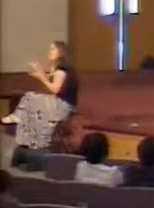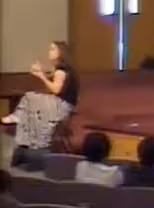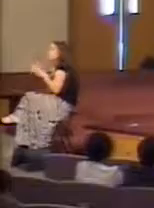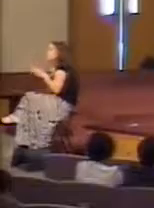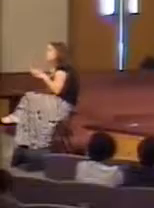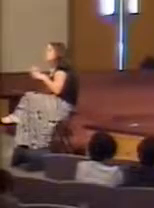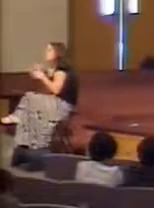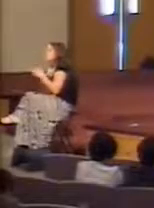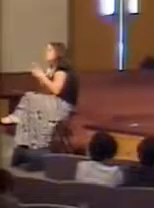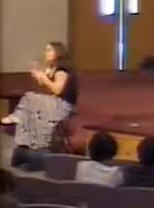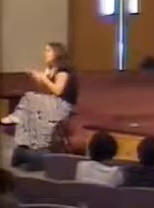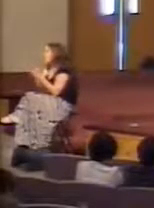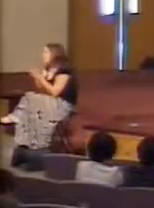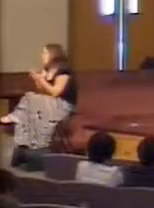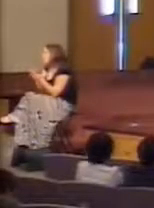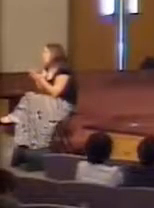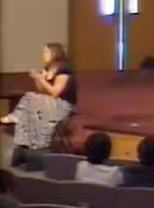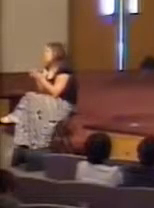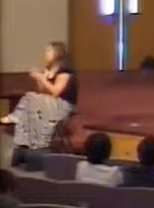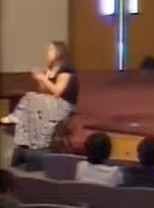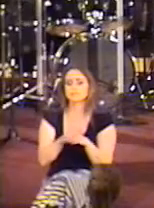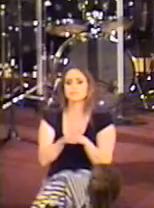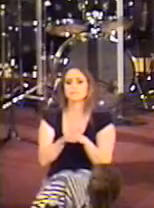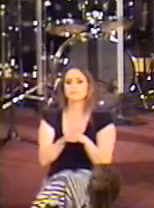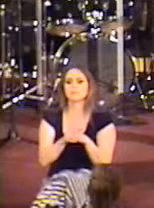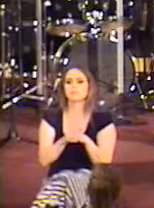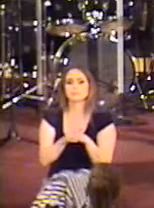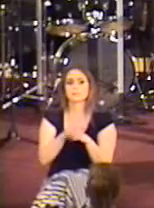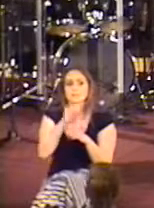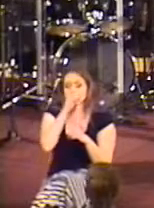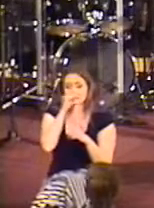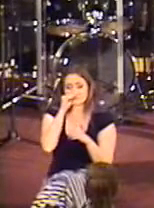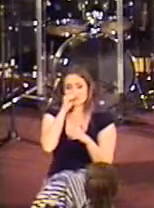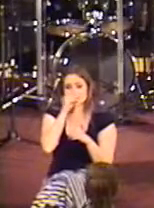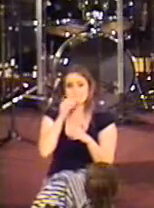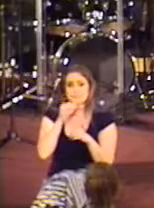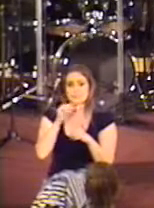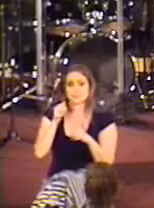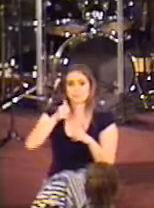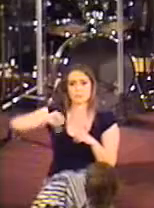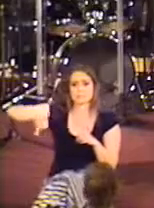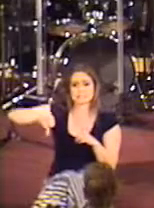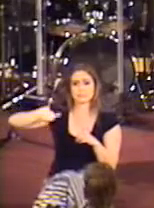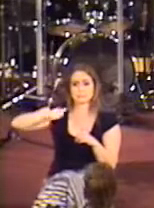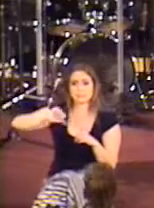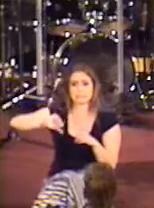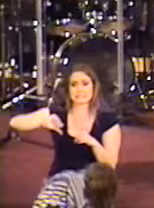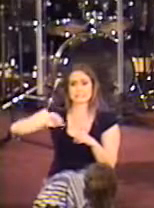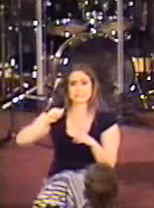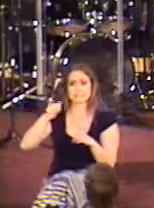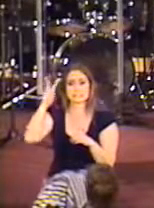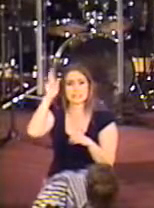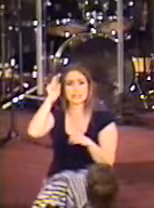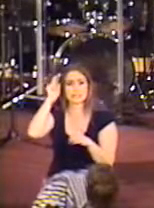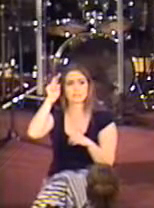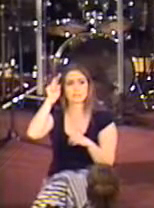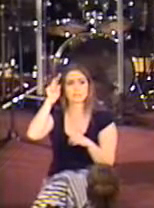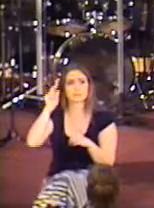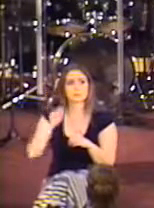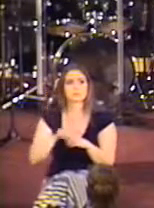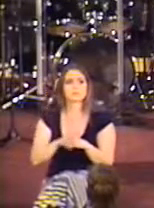minute? And then it says, resist the devil, and what's it say he'll do? He'll take off.